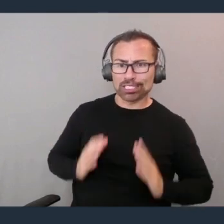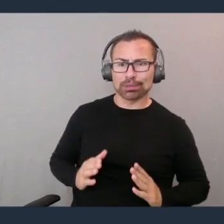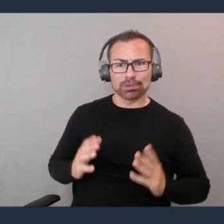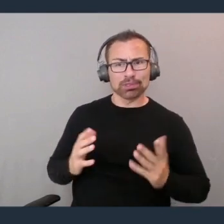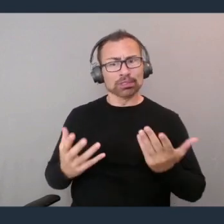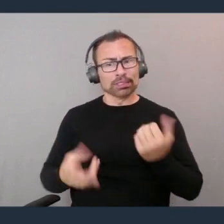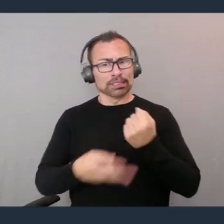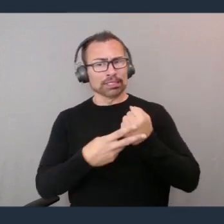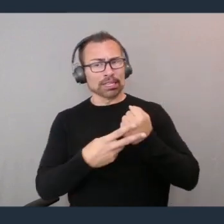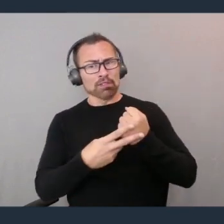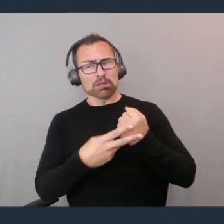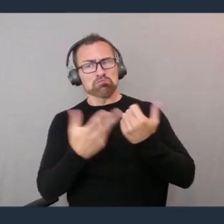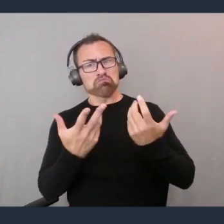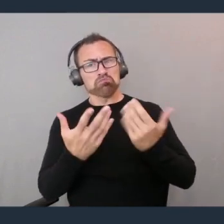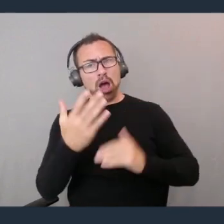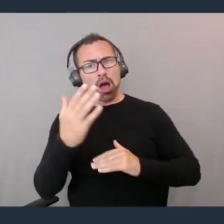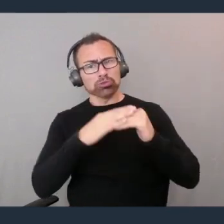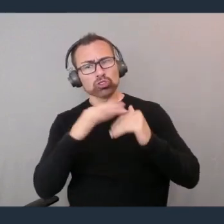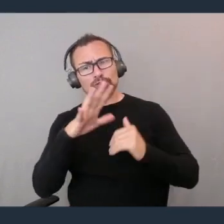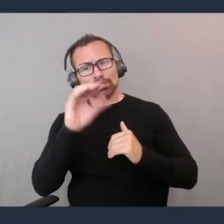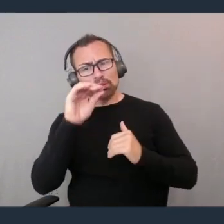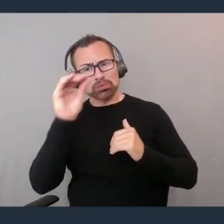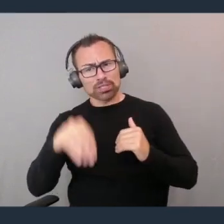cost savings running training on those instances.